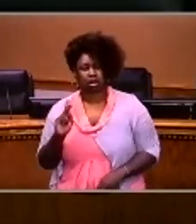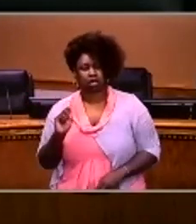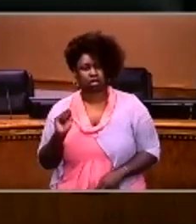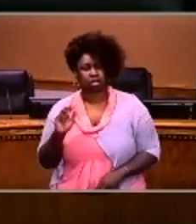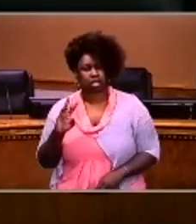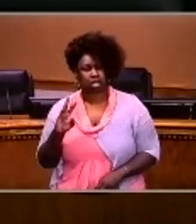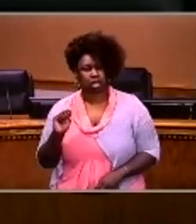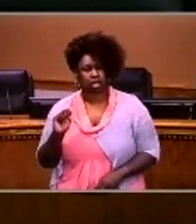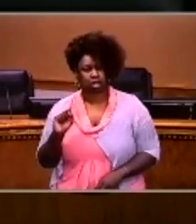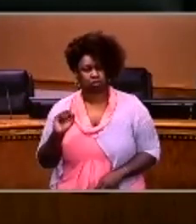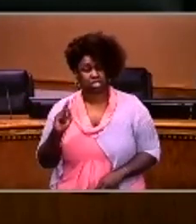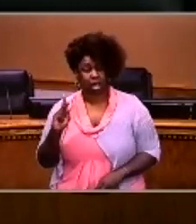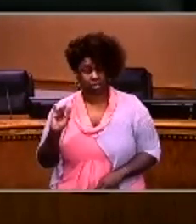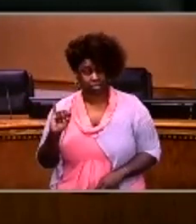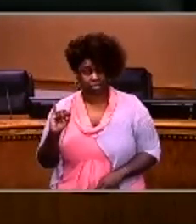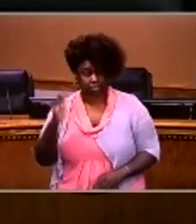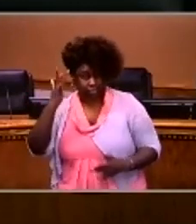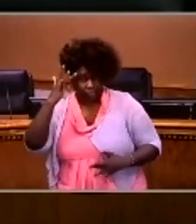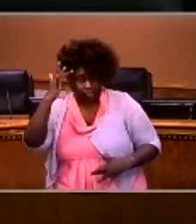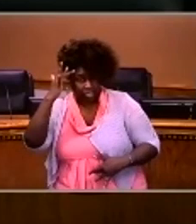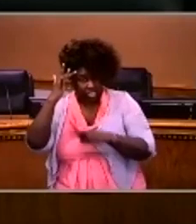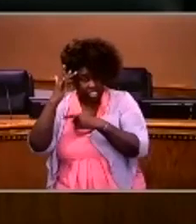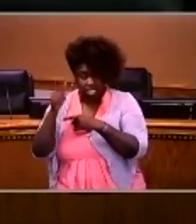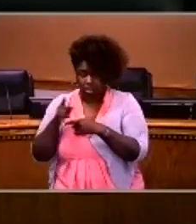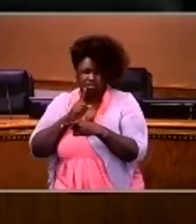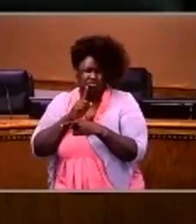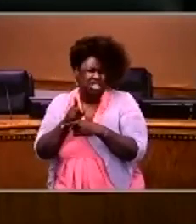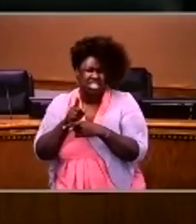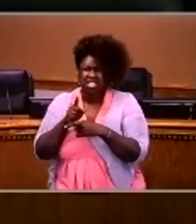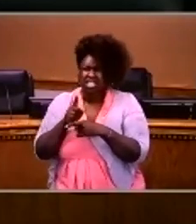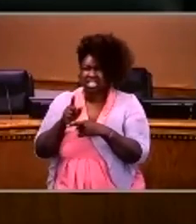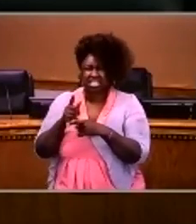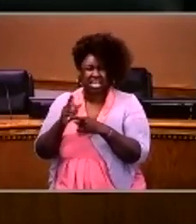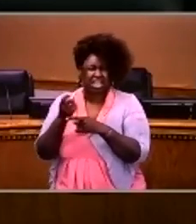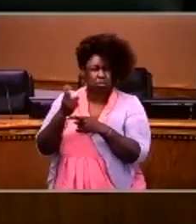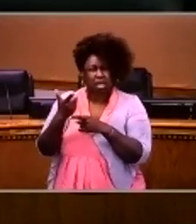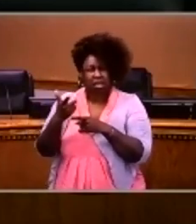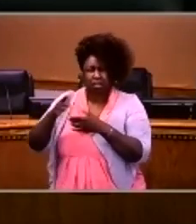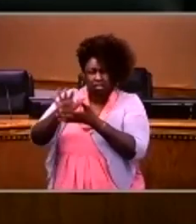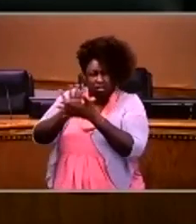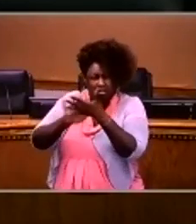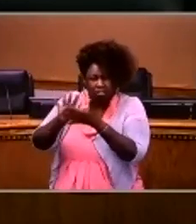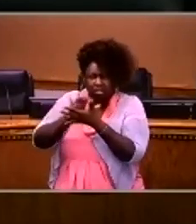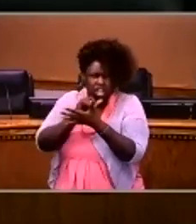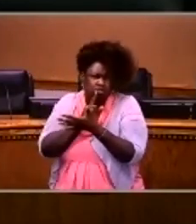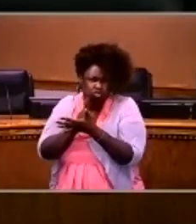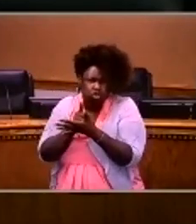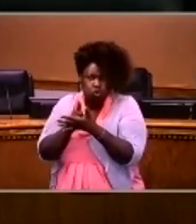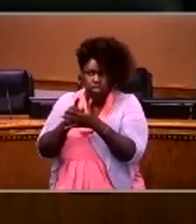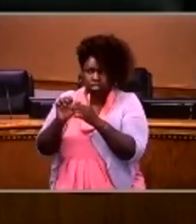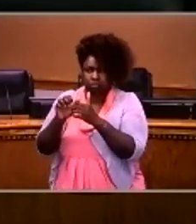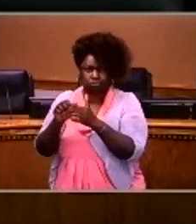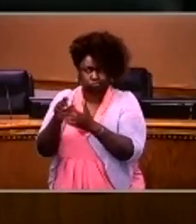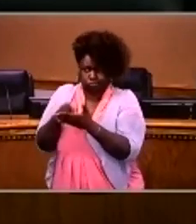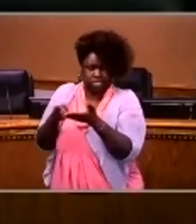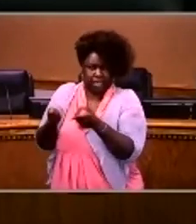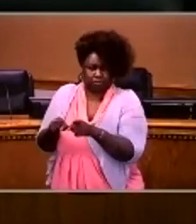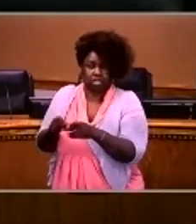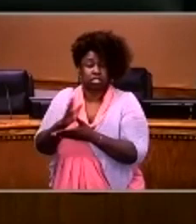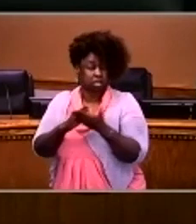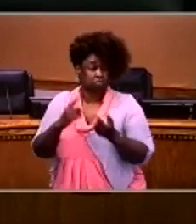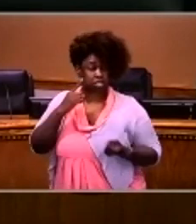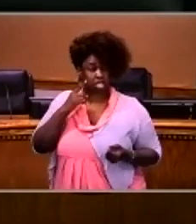disease, which doesn't have a clear etiology. We think that Kawasaki may be viral. Some people suggest that it